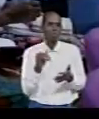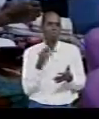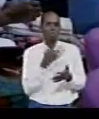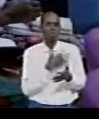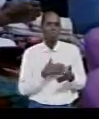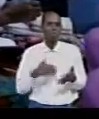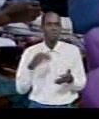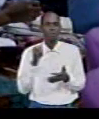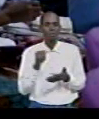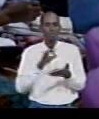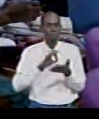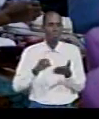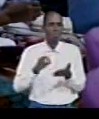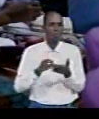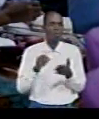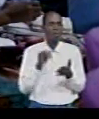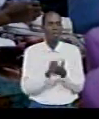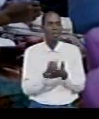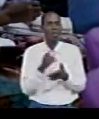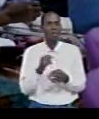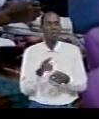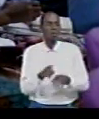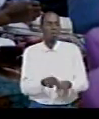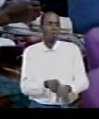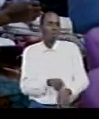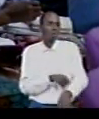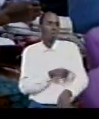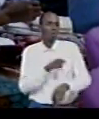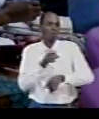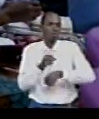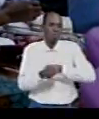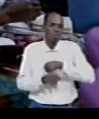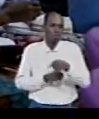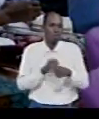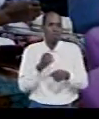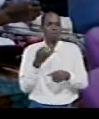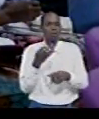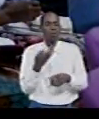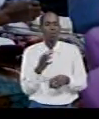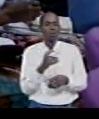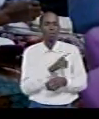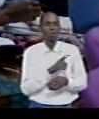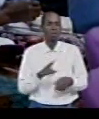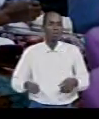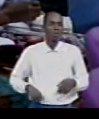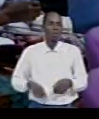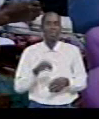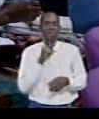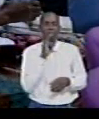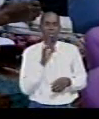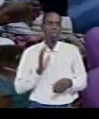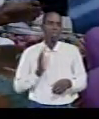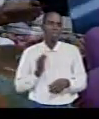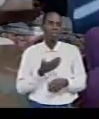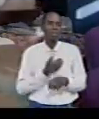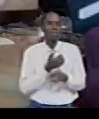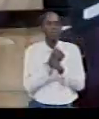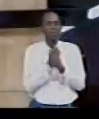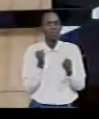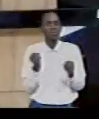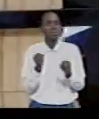the long suffering of our Lord is salvation, even as our